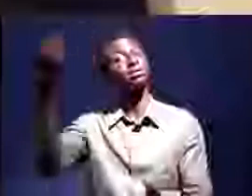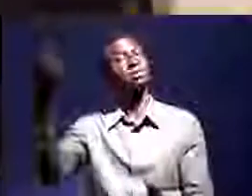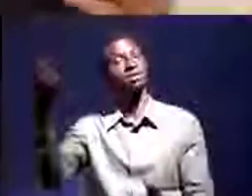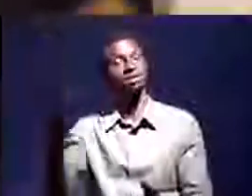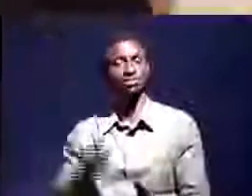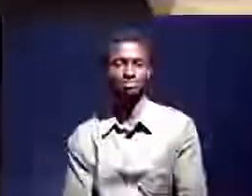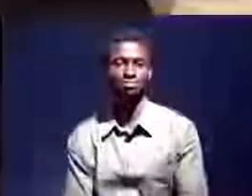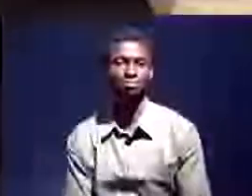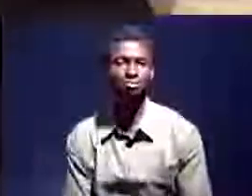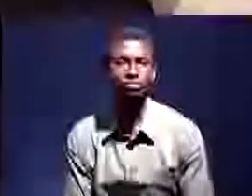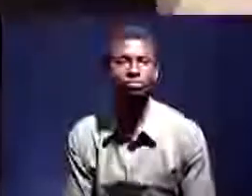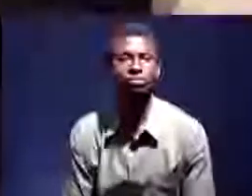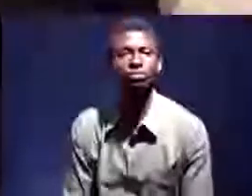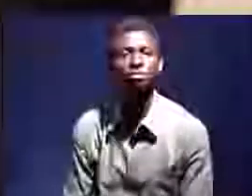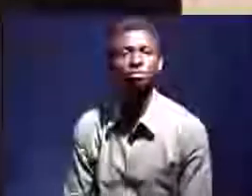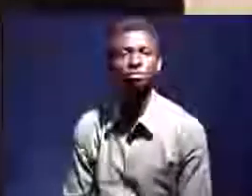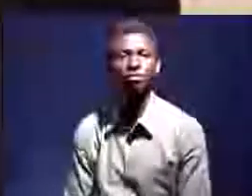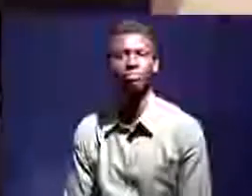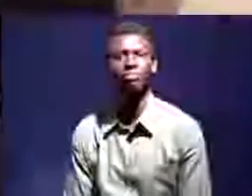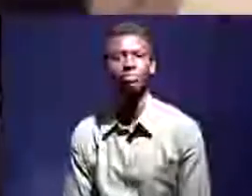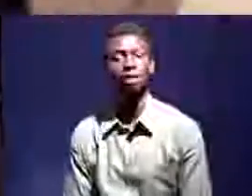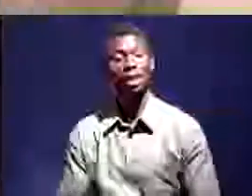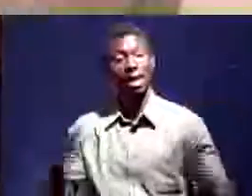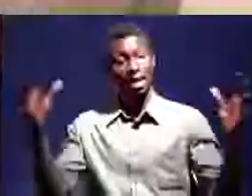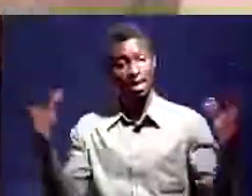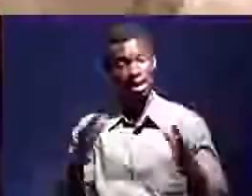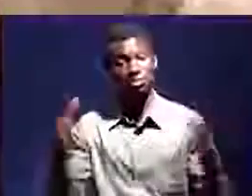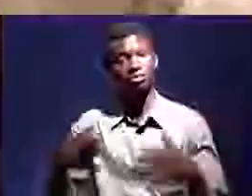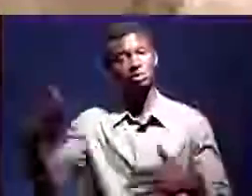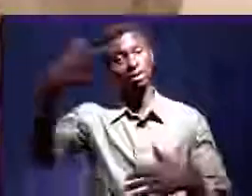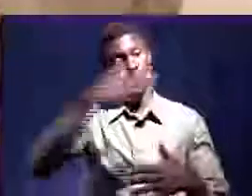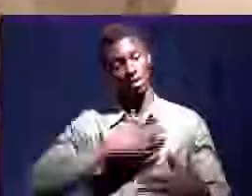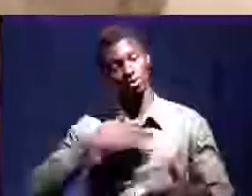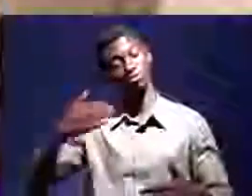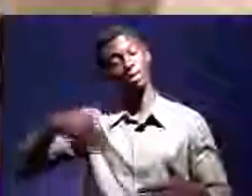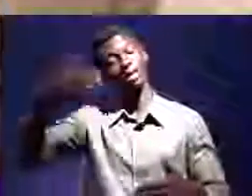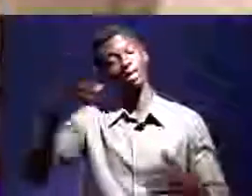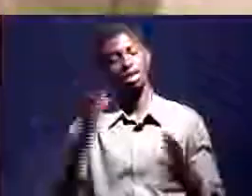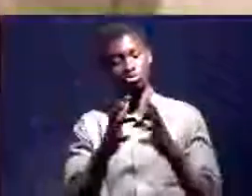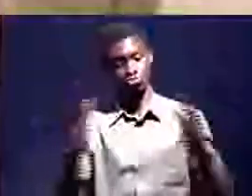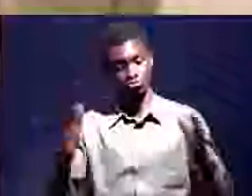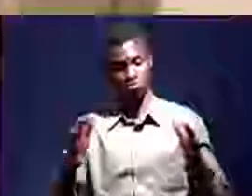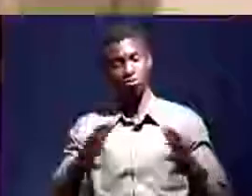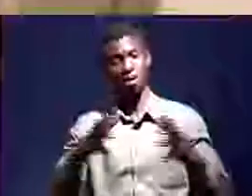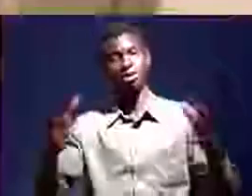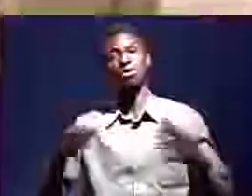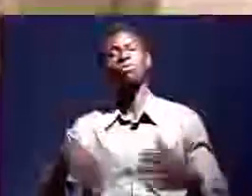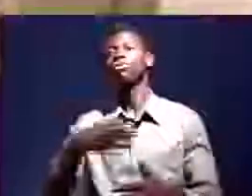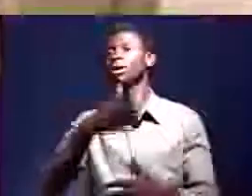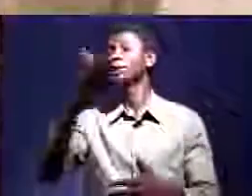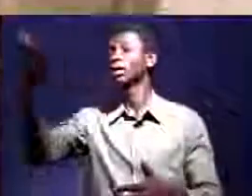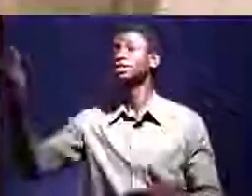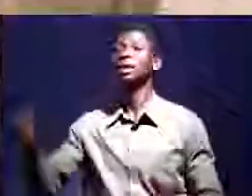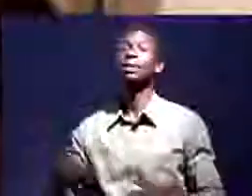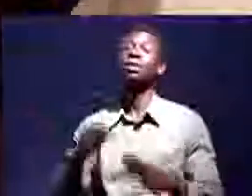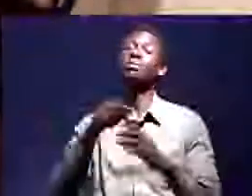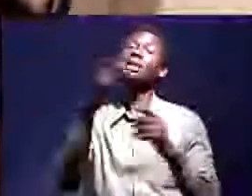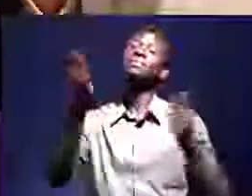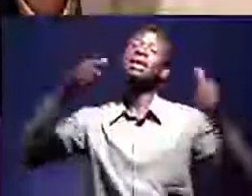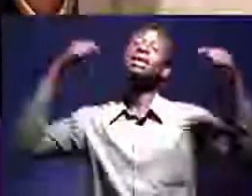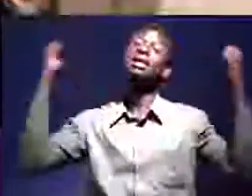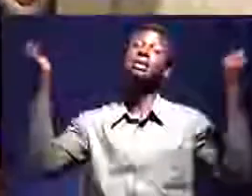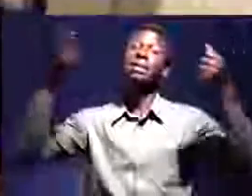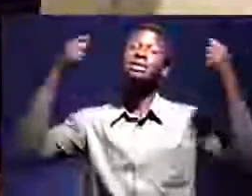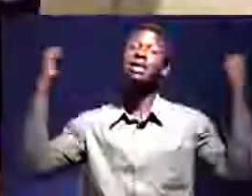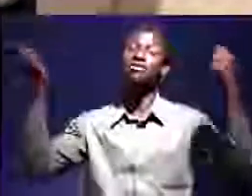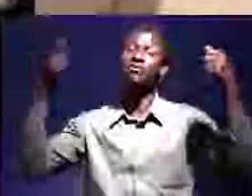going international. Na mikutano yetu inaendelea kukua hata katika maeneo mbalimbali ya kimataifa duniani. Dr.